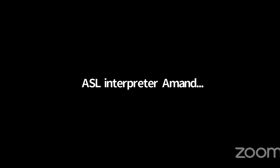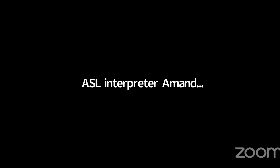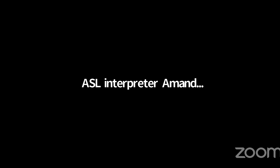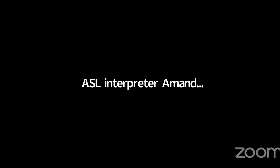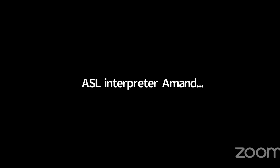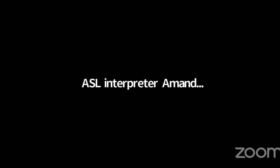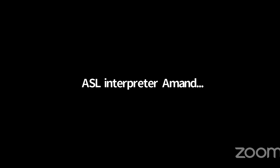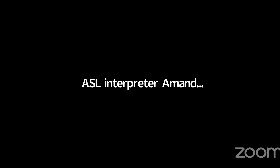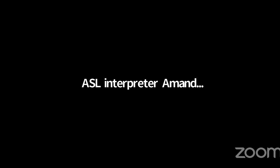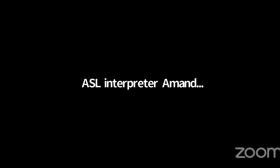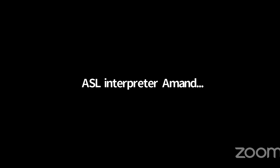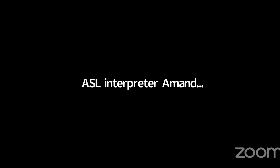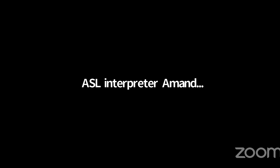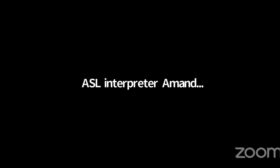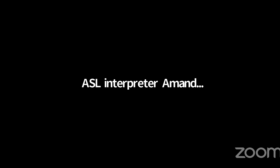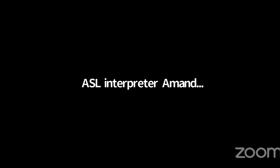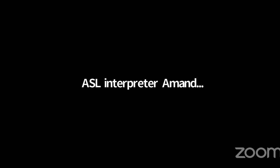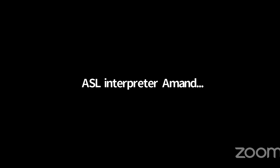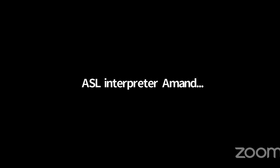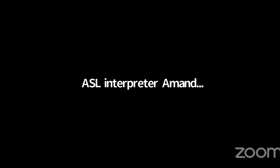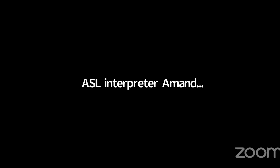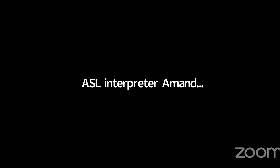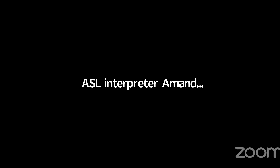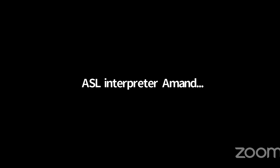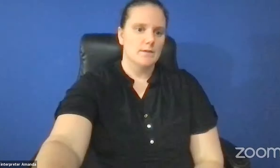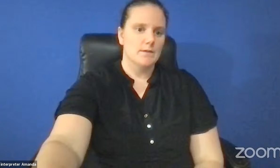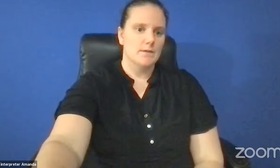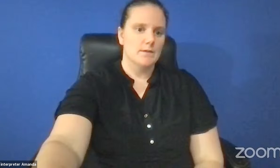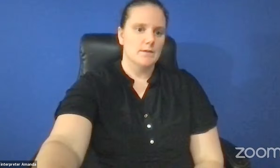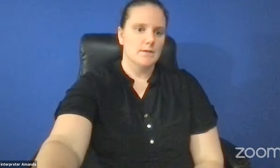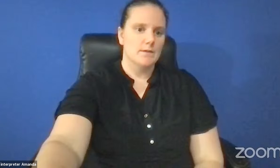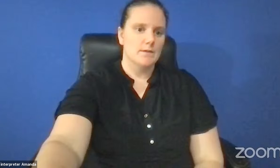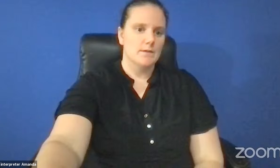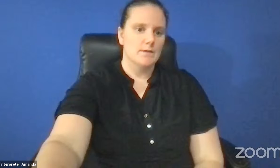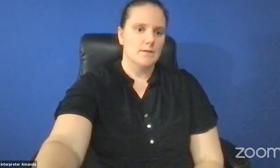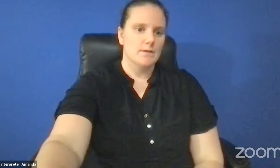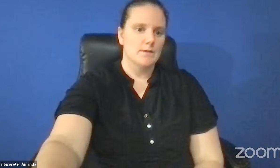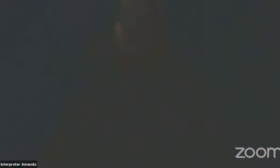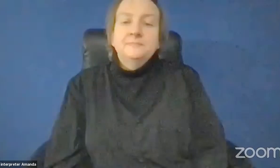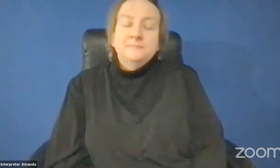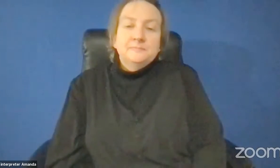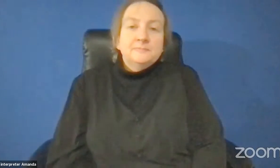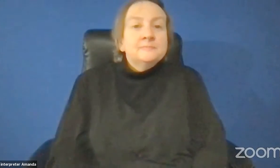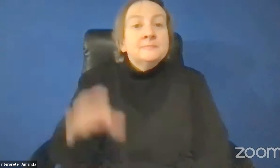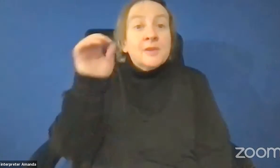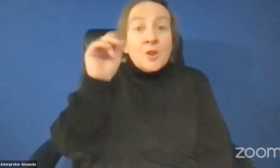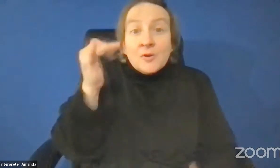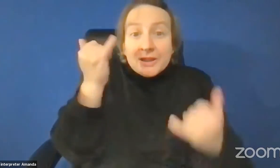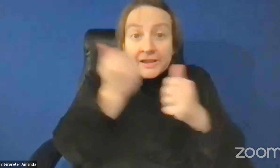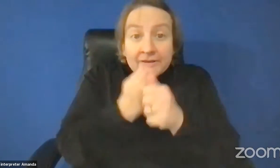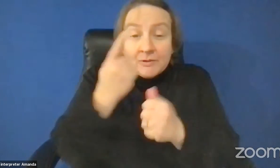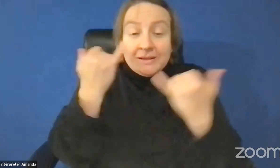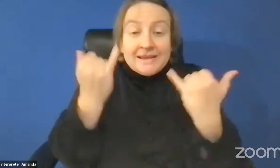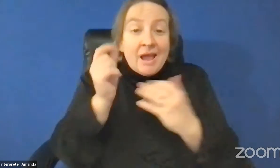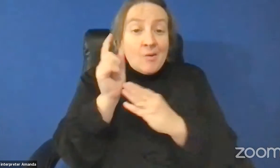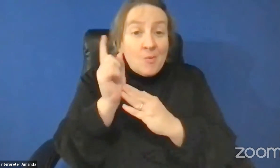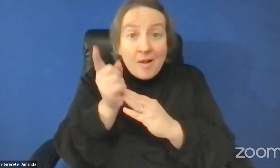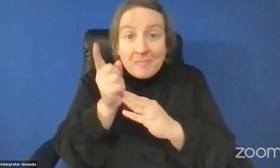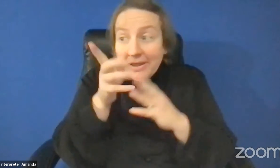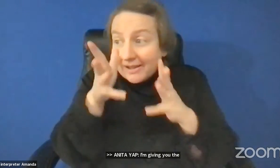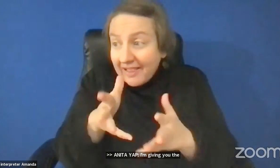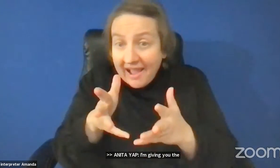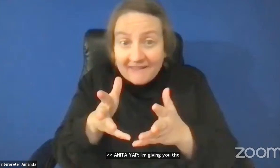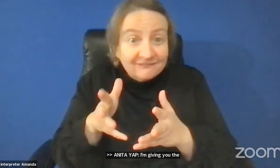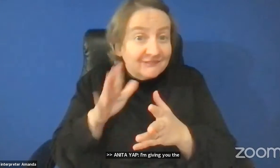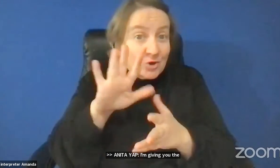All right, everybody, I'm giving you the 1 minute countdown. We're going to reconvene. So gather up your snacks